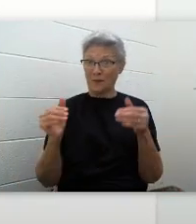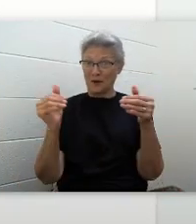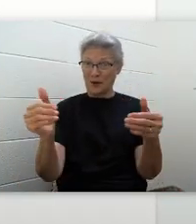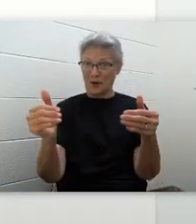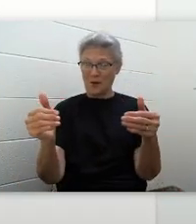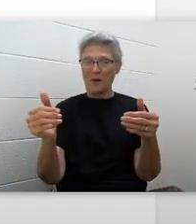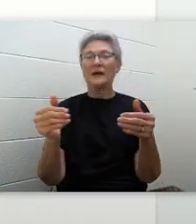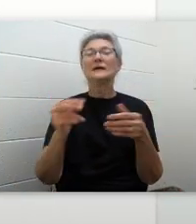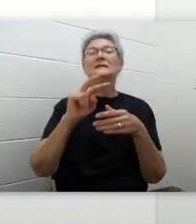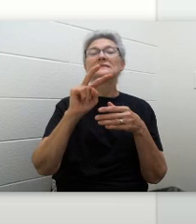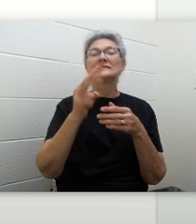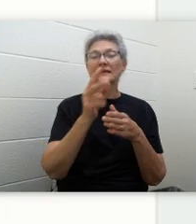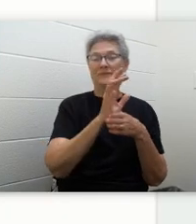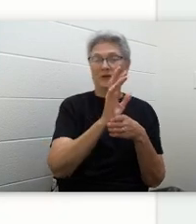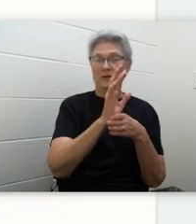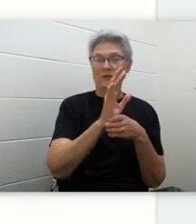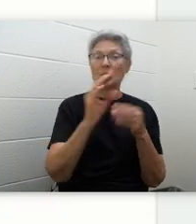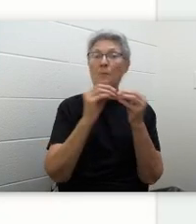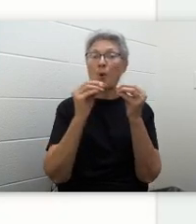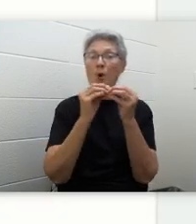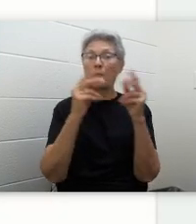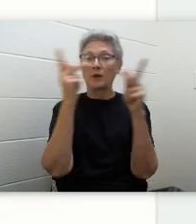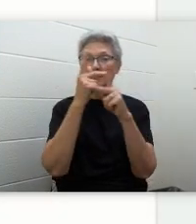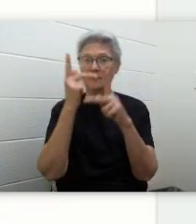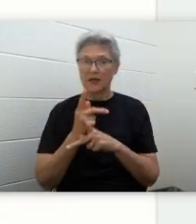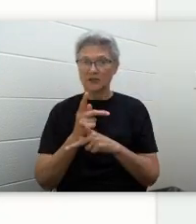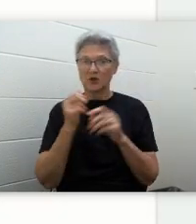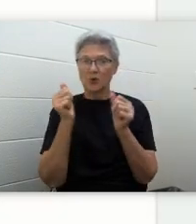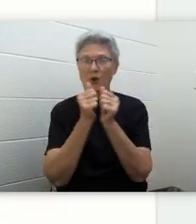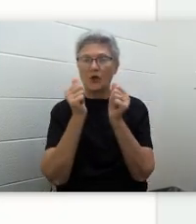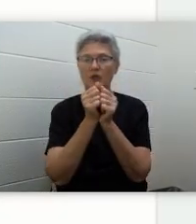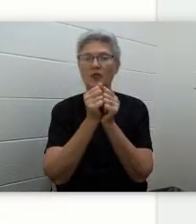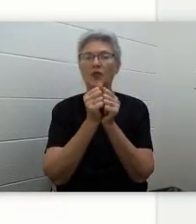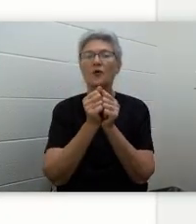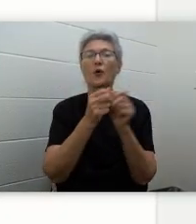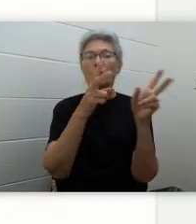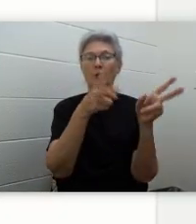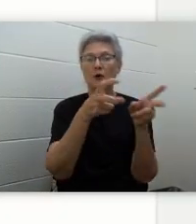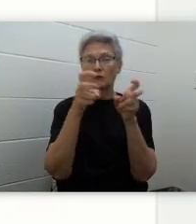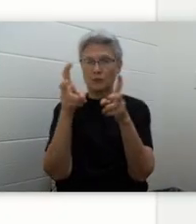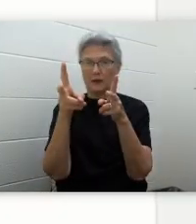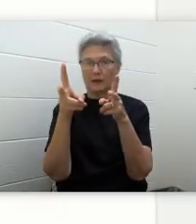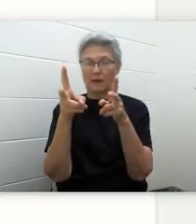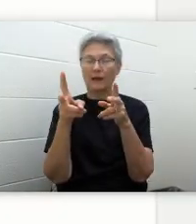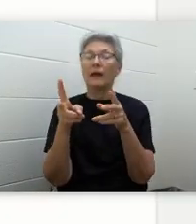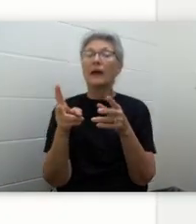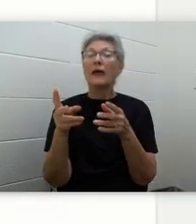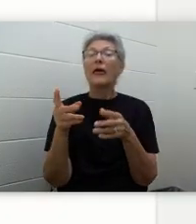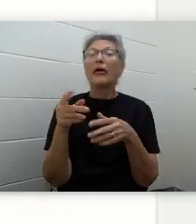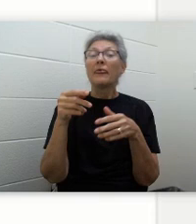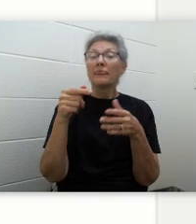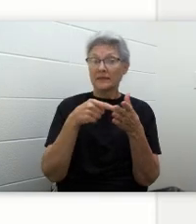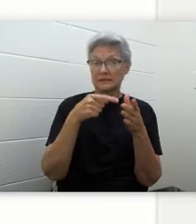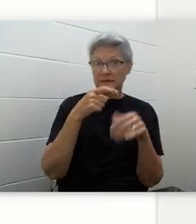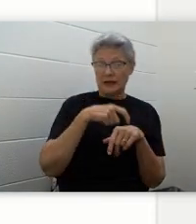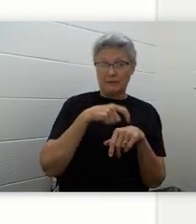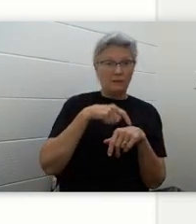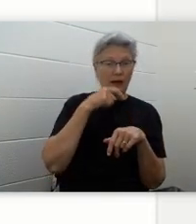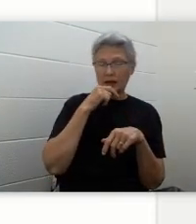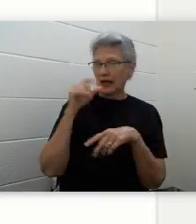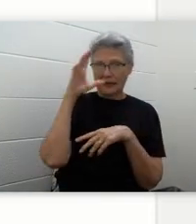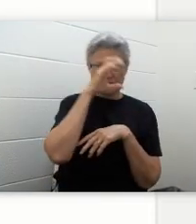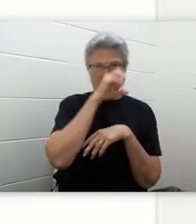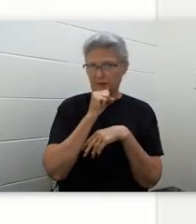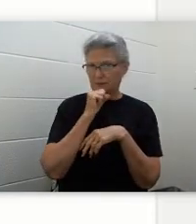Here we go, round two. Let's do more multiplication with regrouping. This time, I'm not gonna go ahead and estimate.